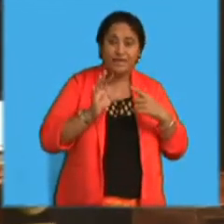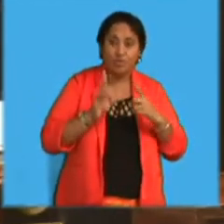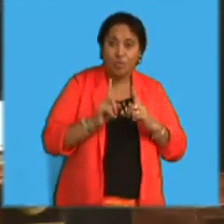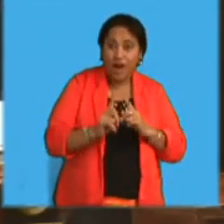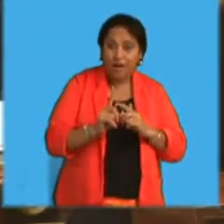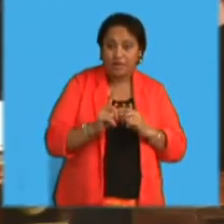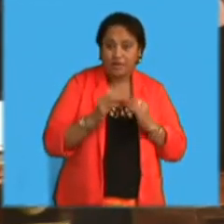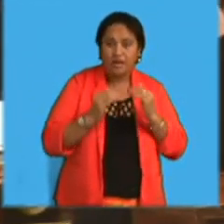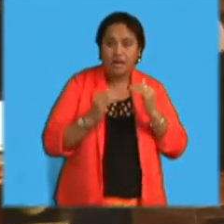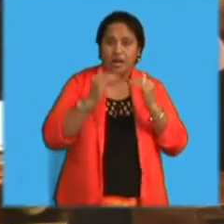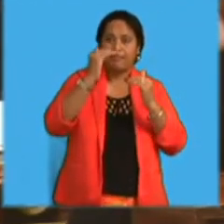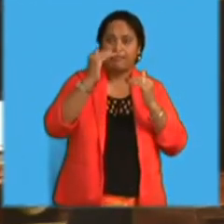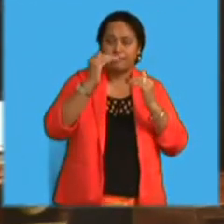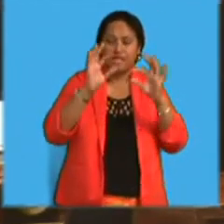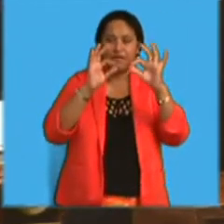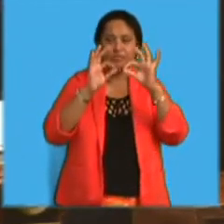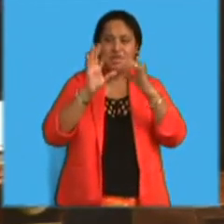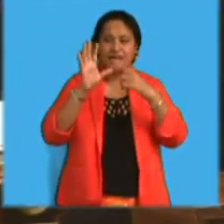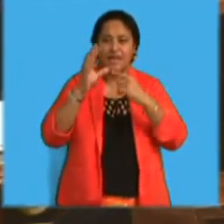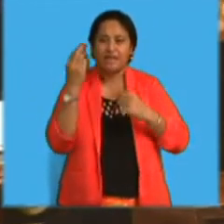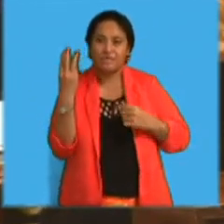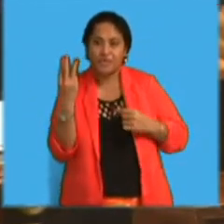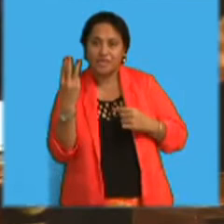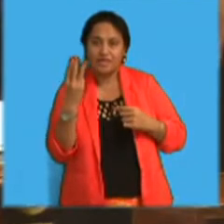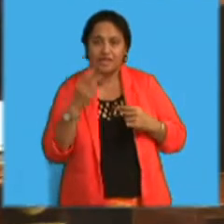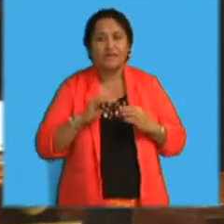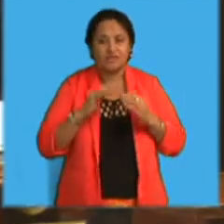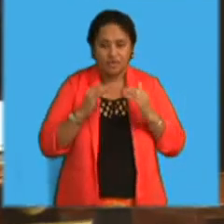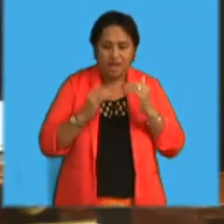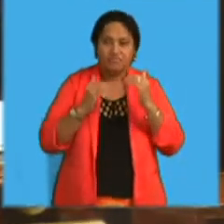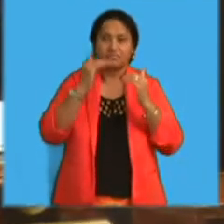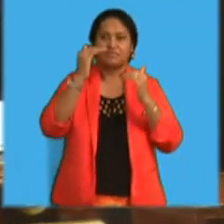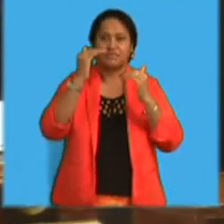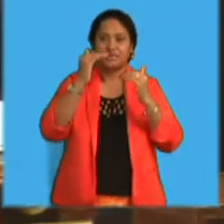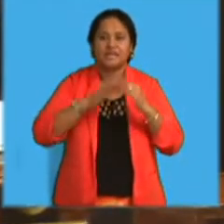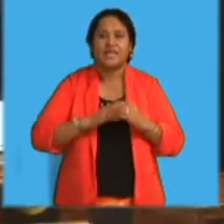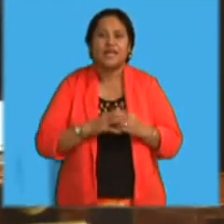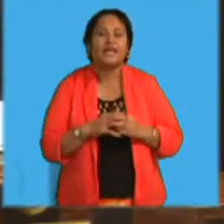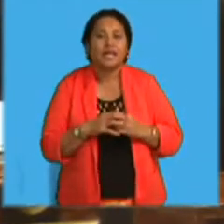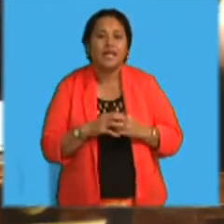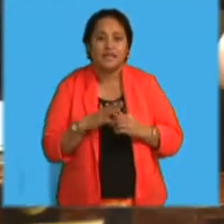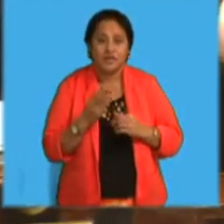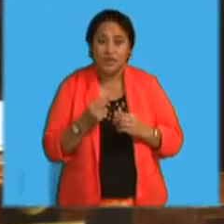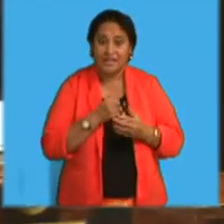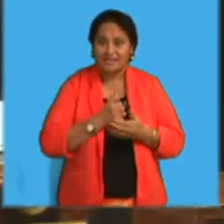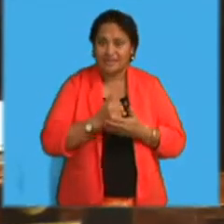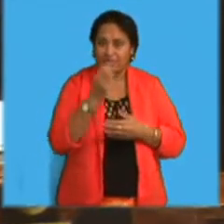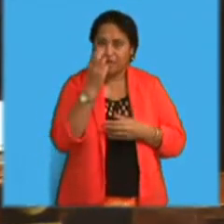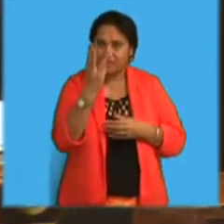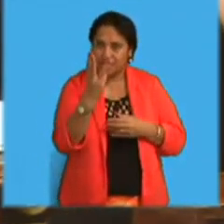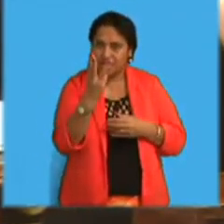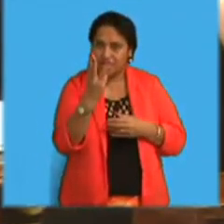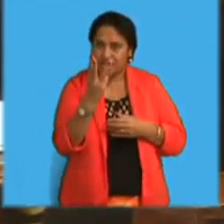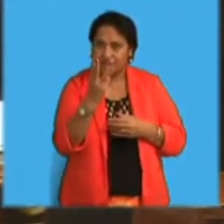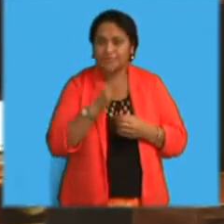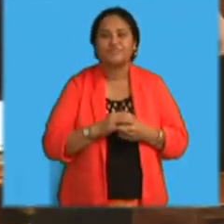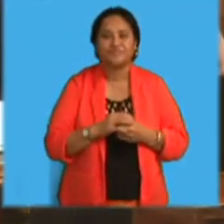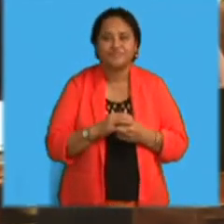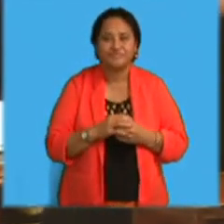BA3 with, Madam Speaker, a stable outlook. And this is the reality check number 3, and one of the